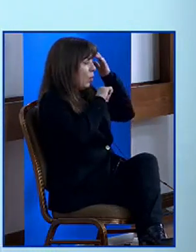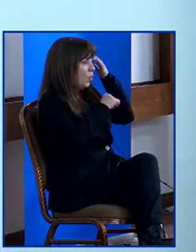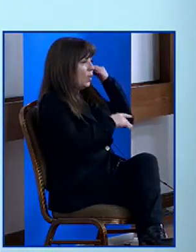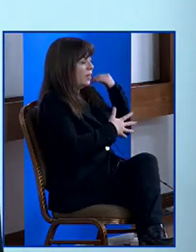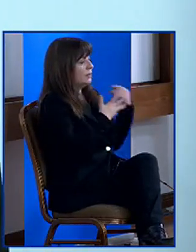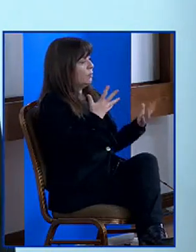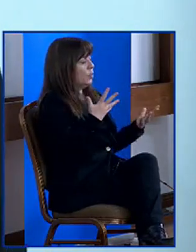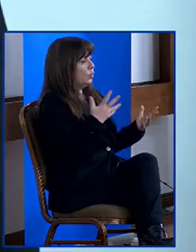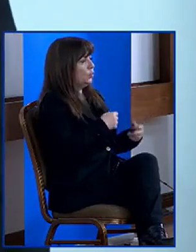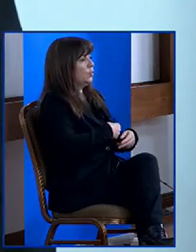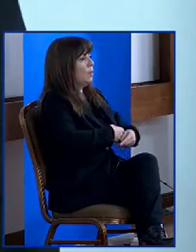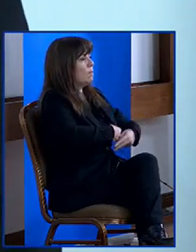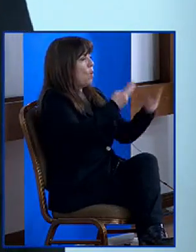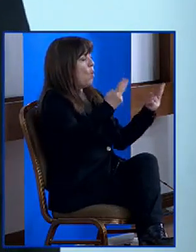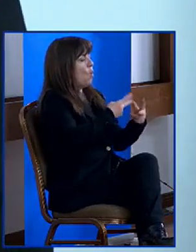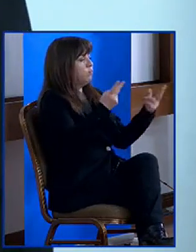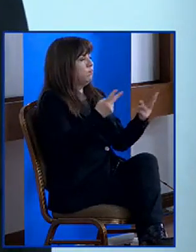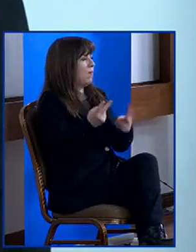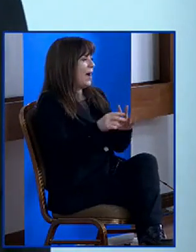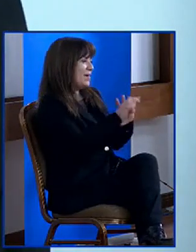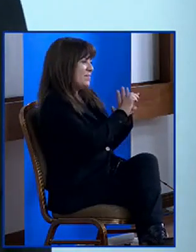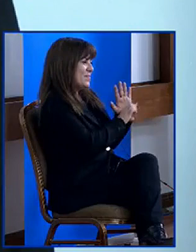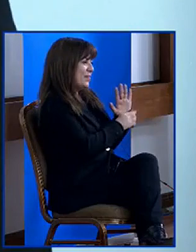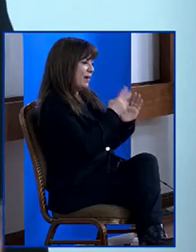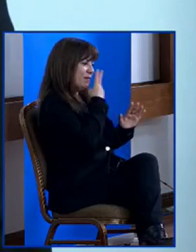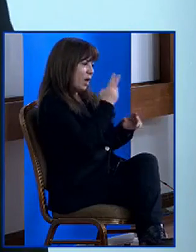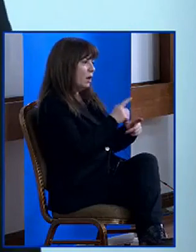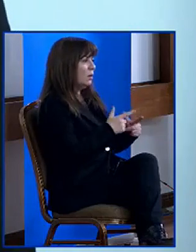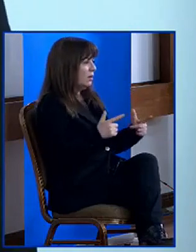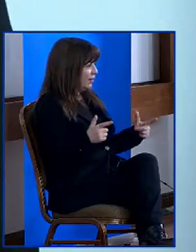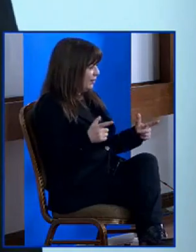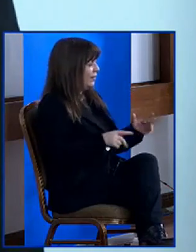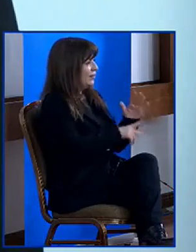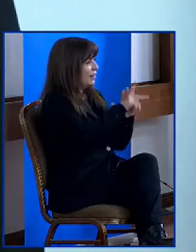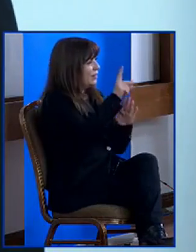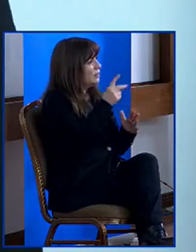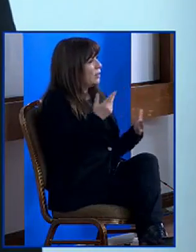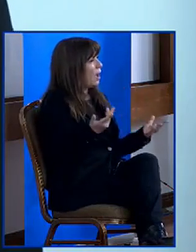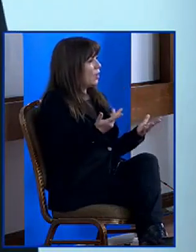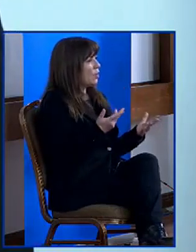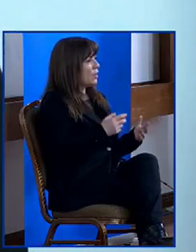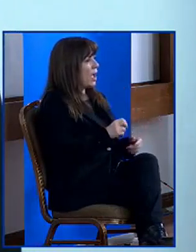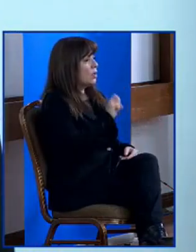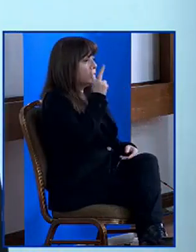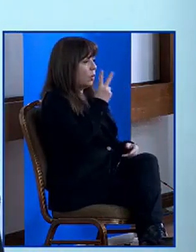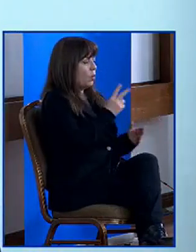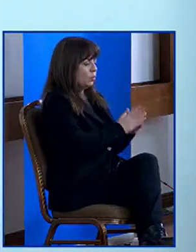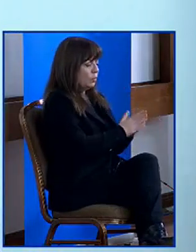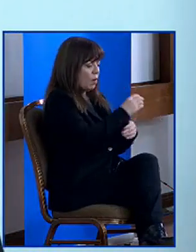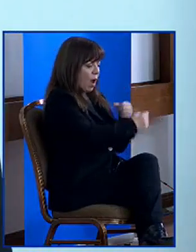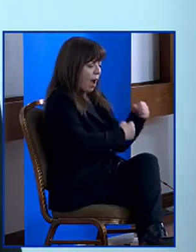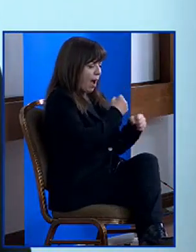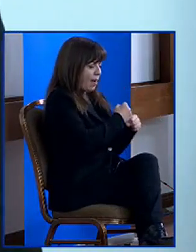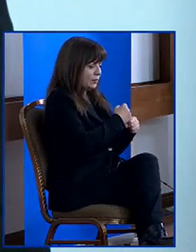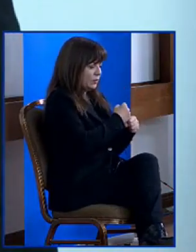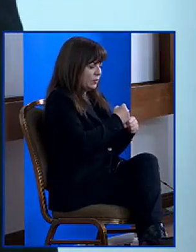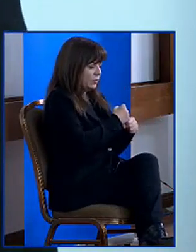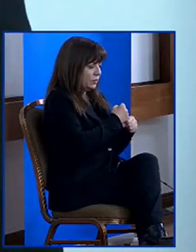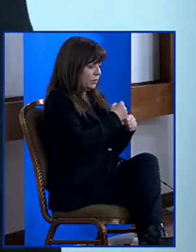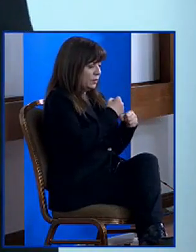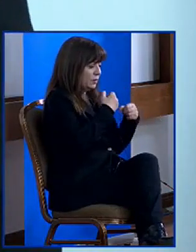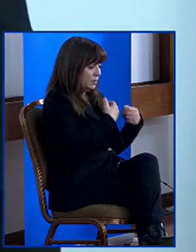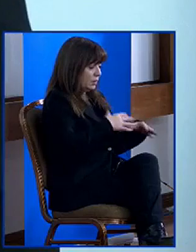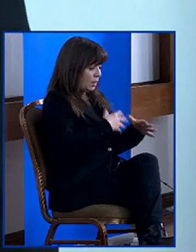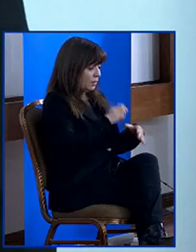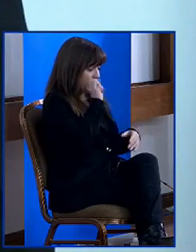and how it's developed going on into the second year. And I was hearing there that there's going to be a third year, and this is fantastic. And it